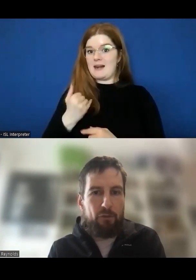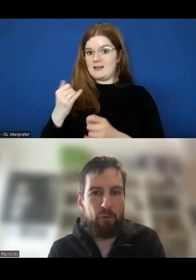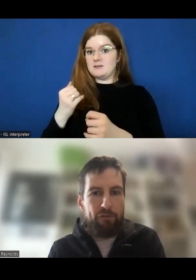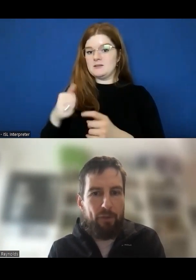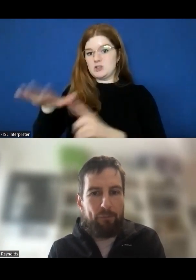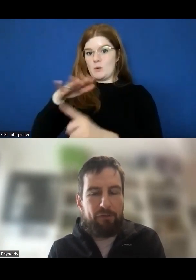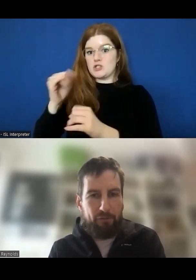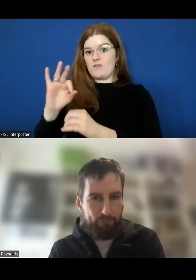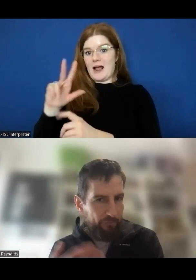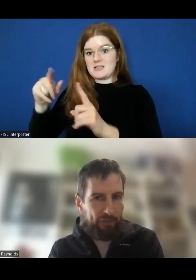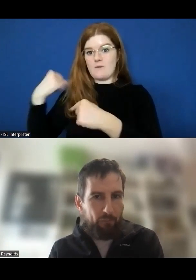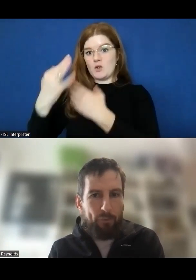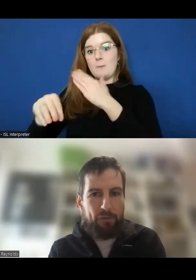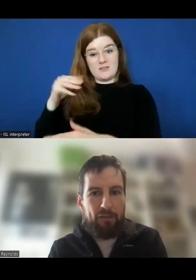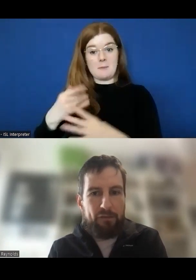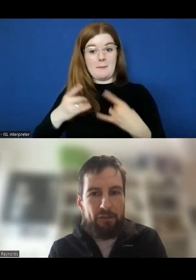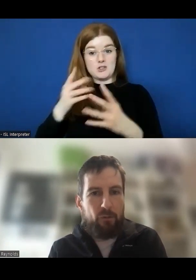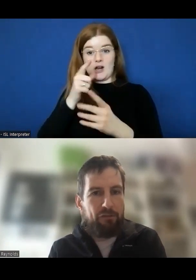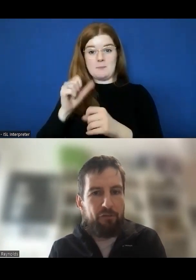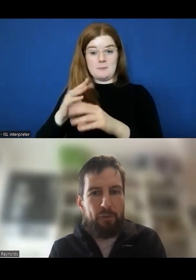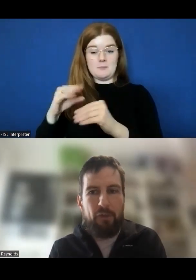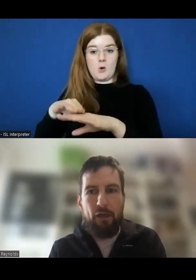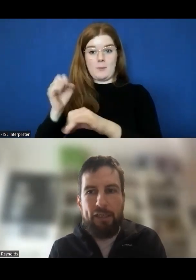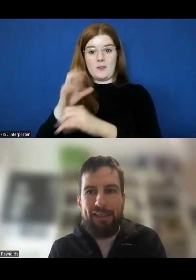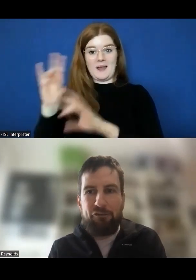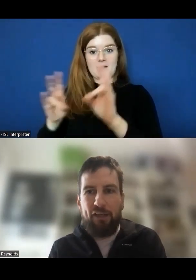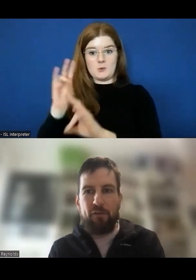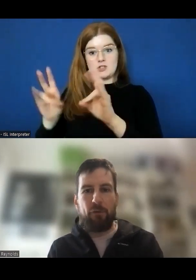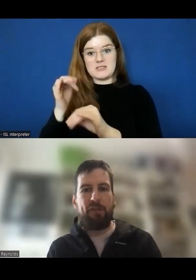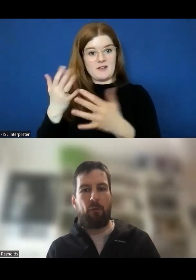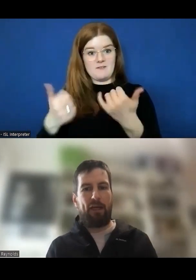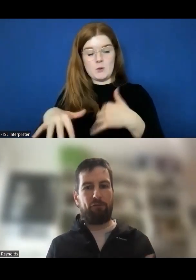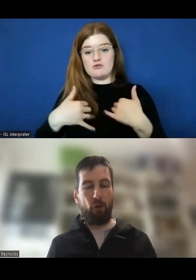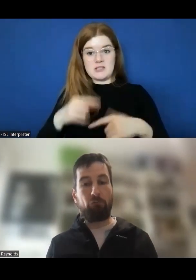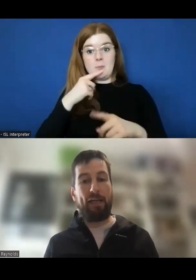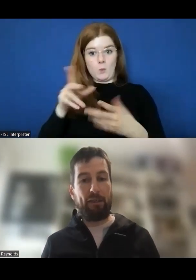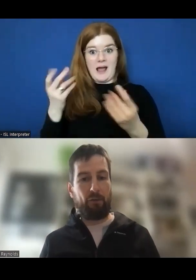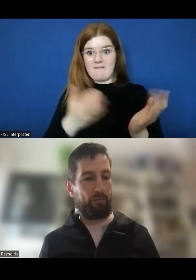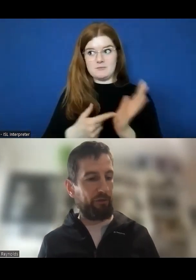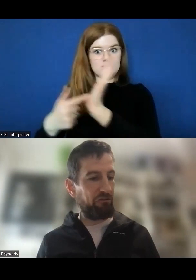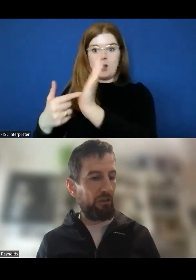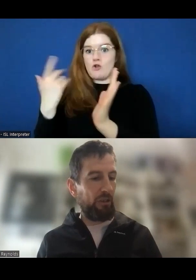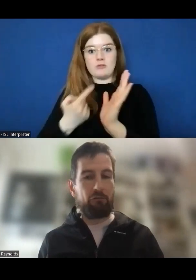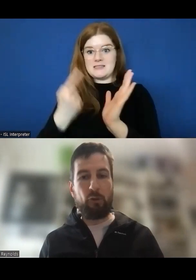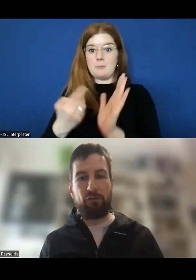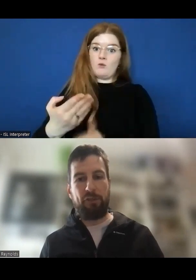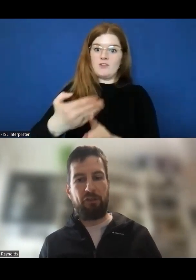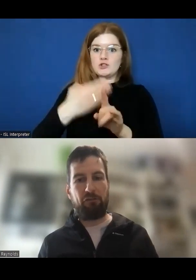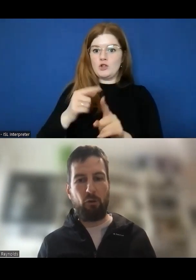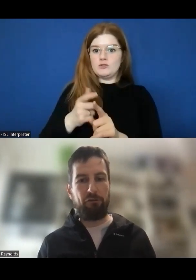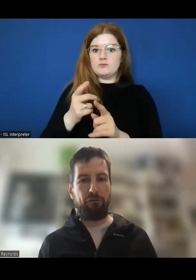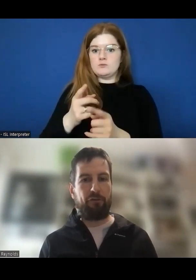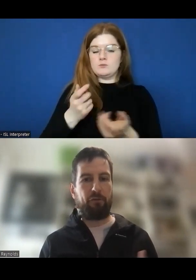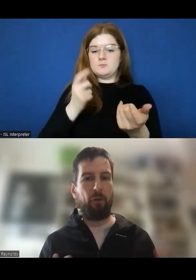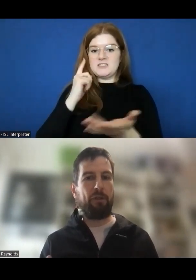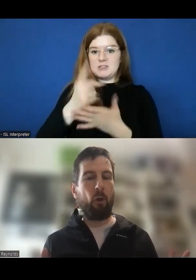past number of months. I'm happy to speak more about that in the questions if people are interested. But there we have already a provisional ruling from the International